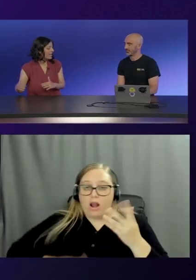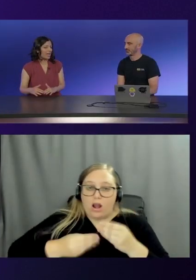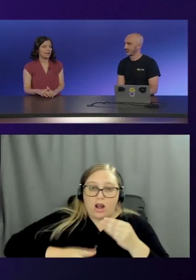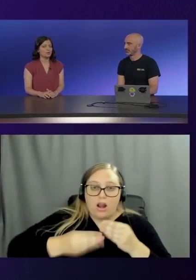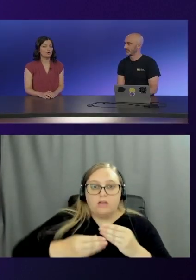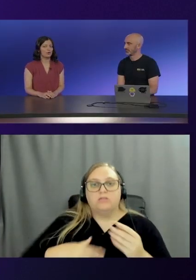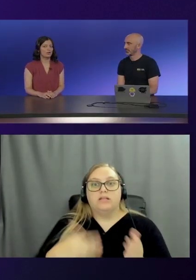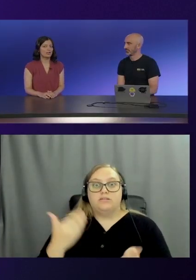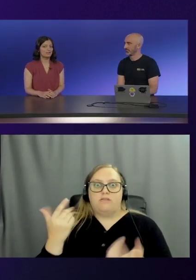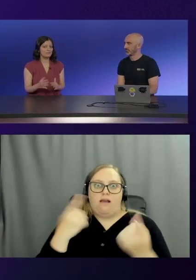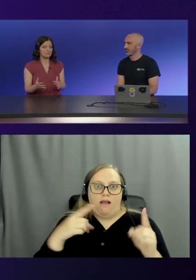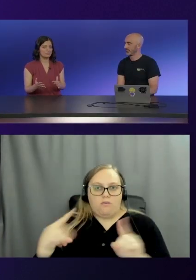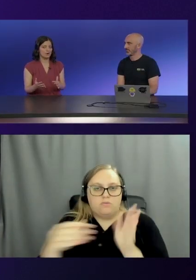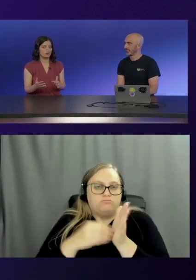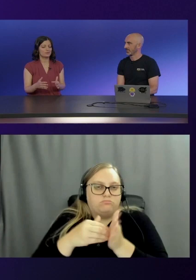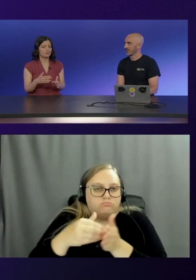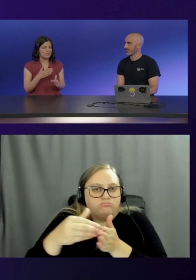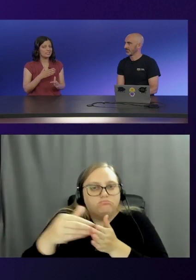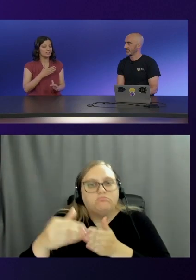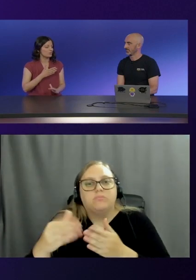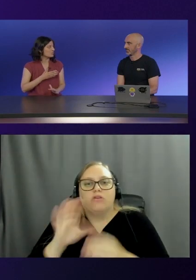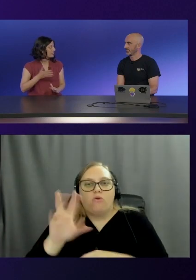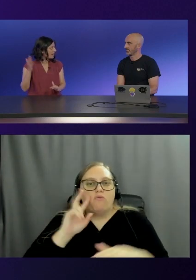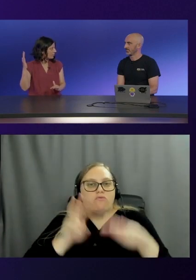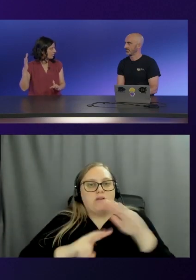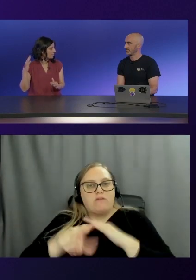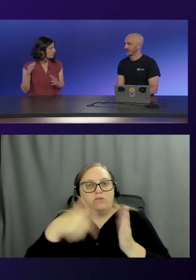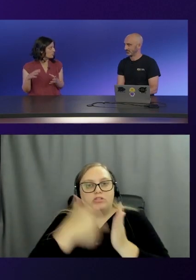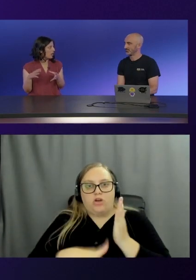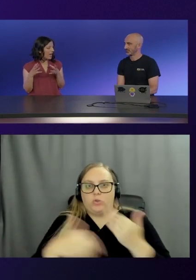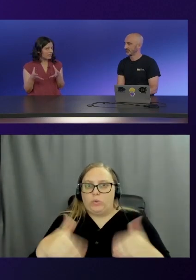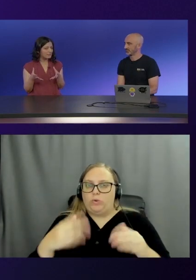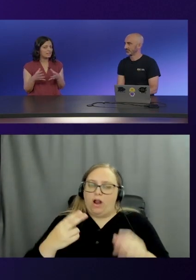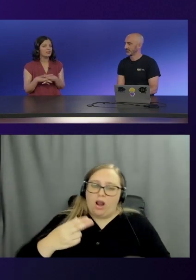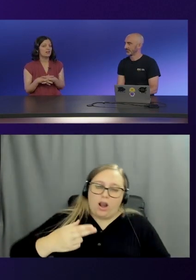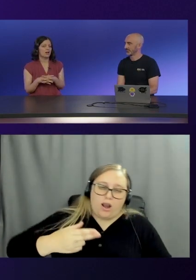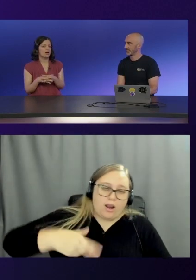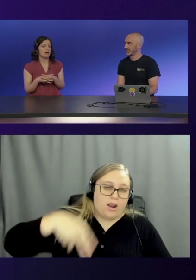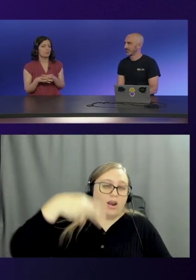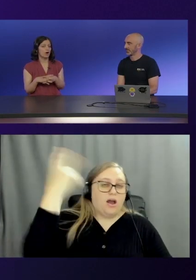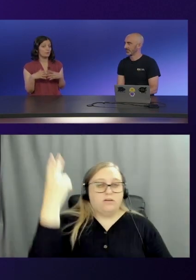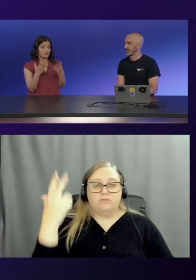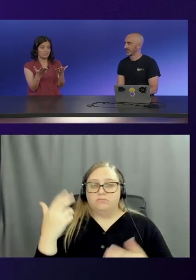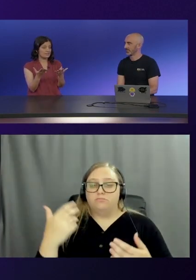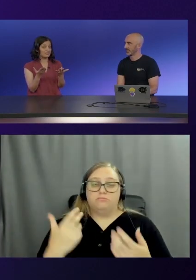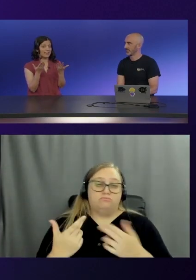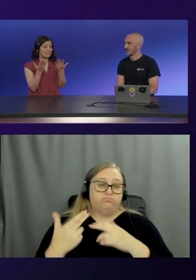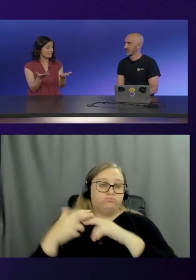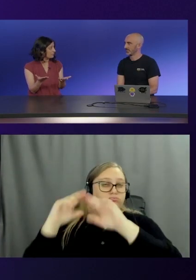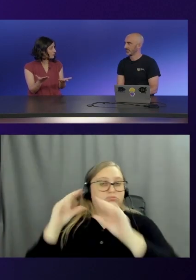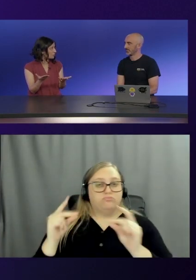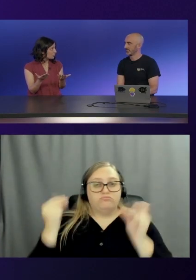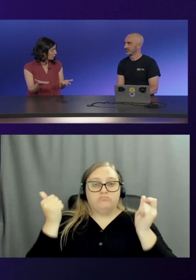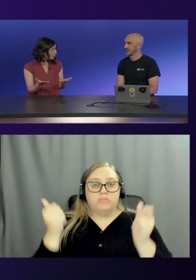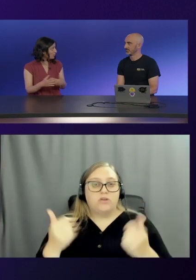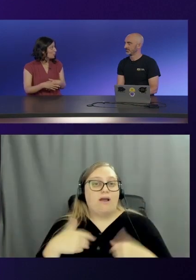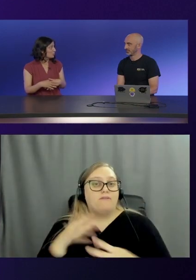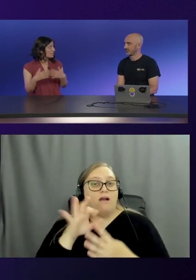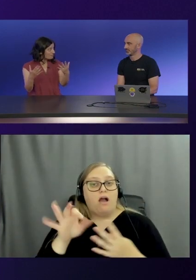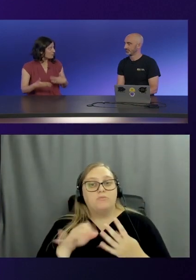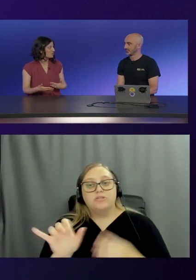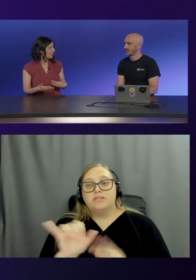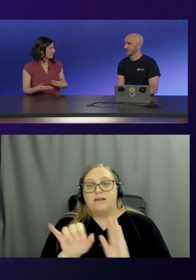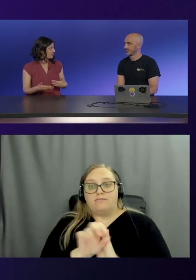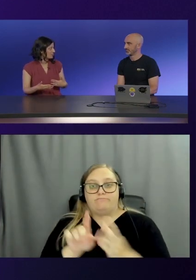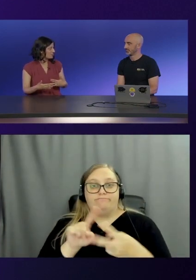frequently, and your inference costs really start to skyrocket. So having options like Inferentia 2 to